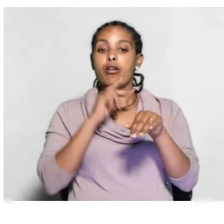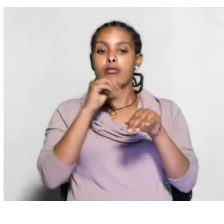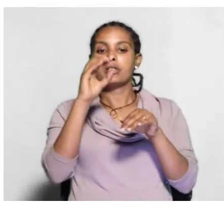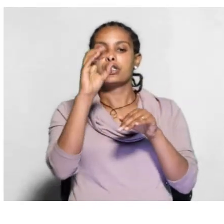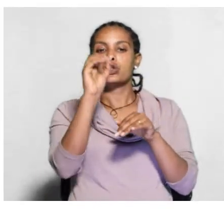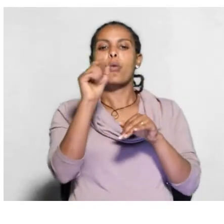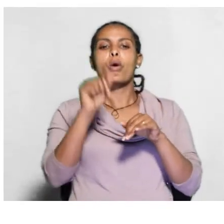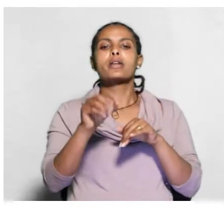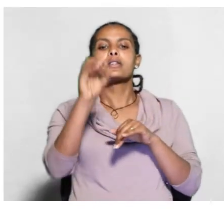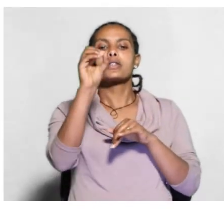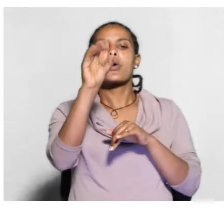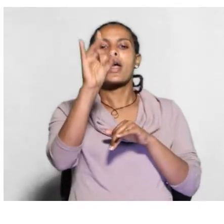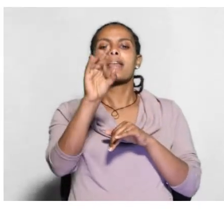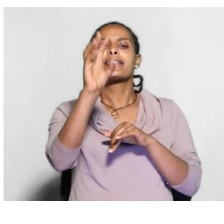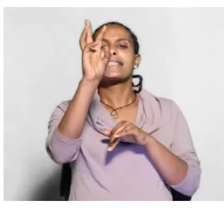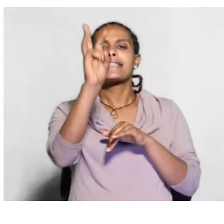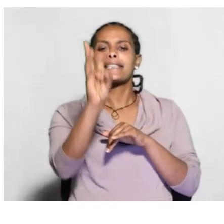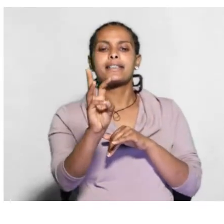is